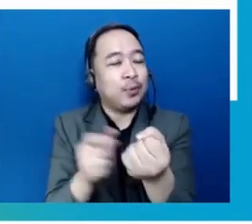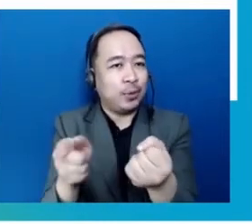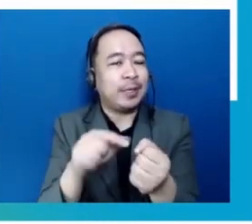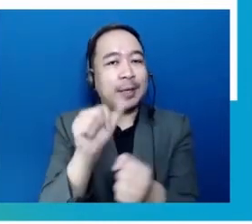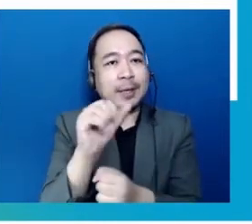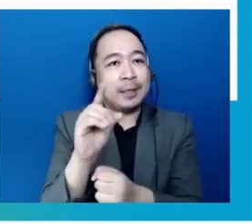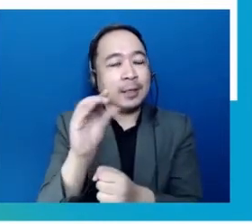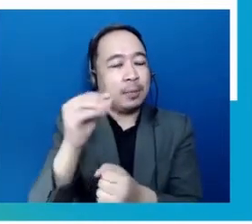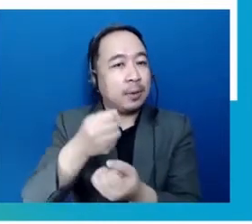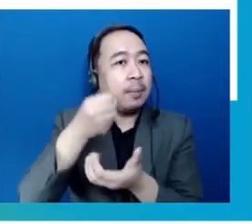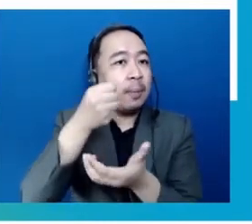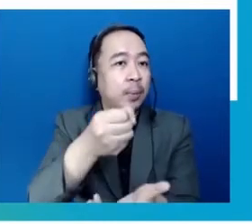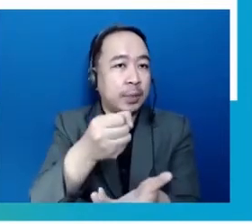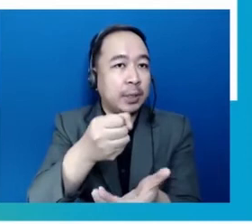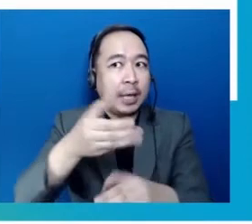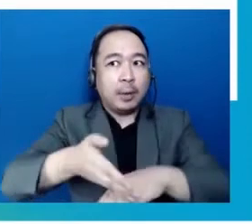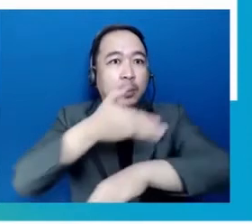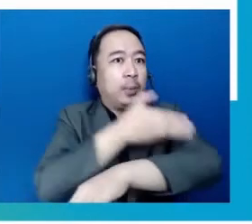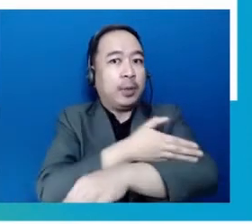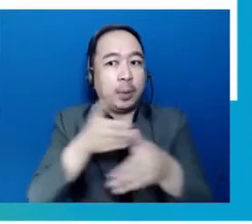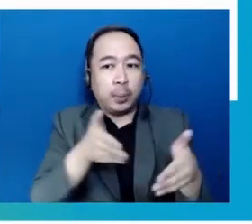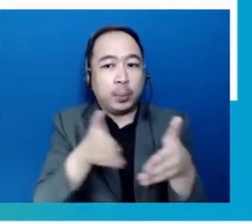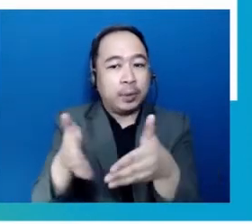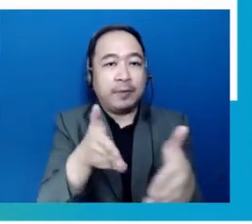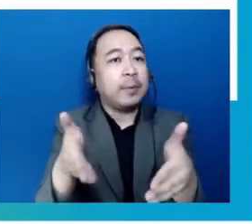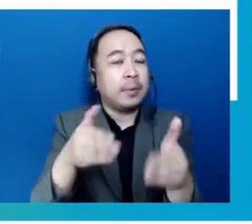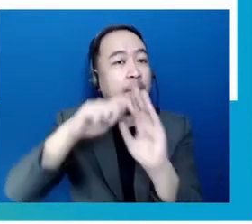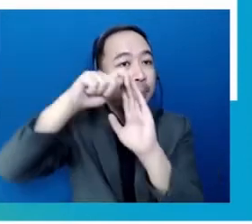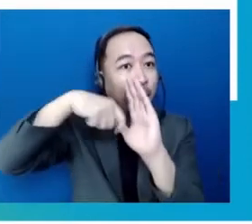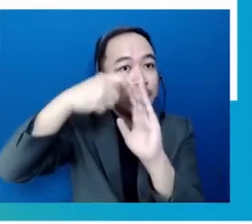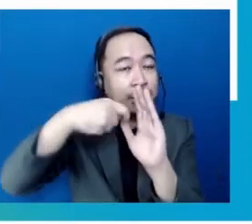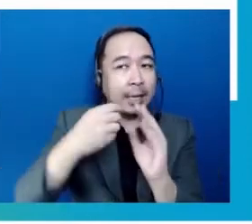Bagmati River Basin Improvement Project by